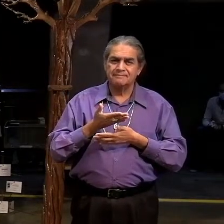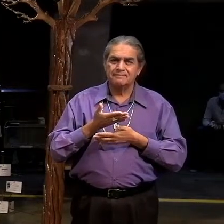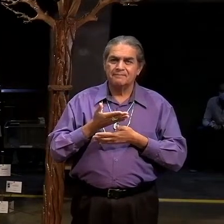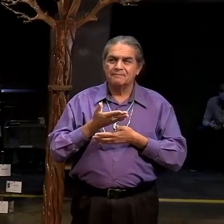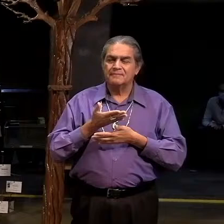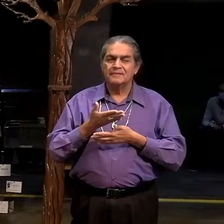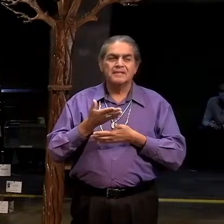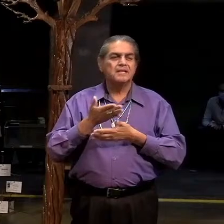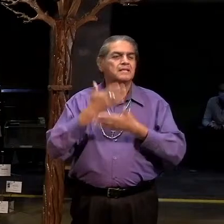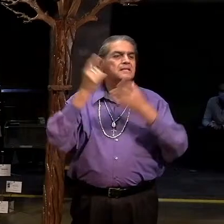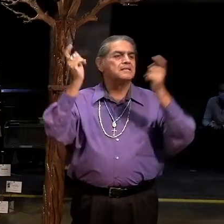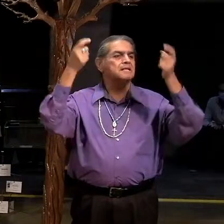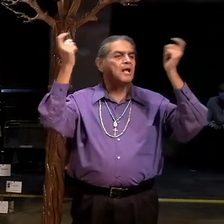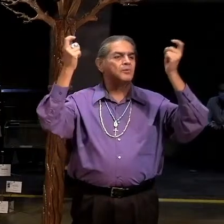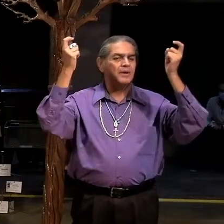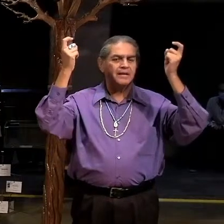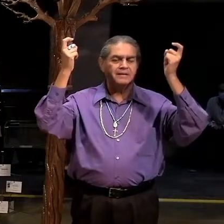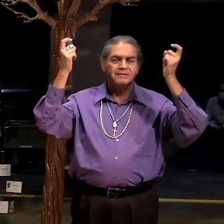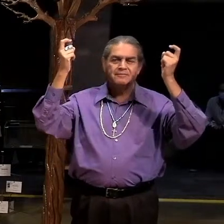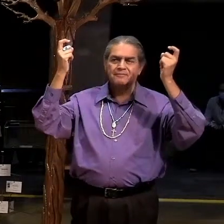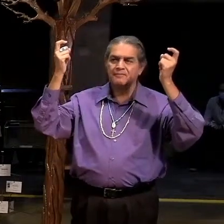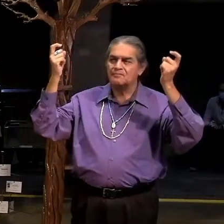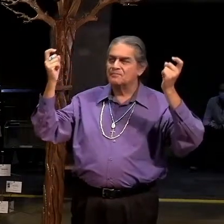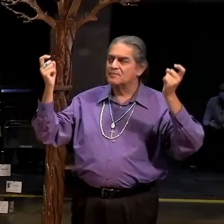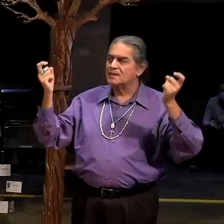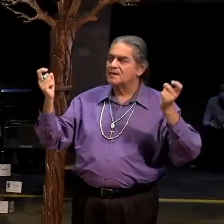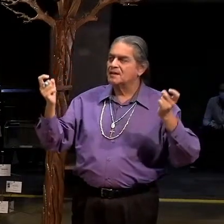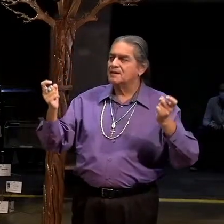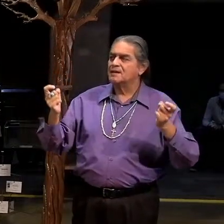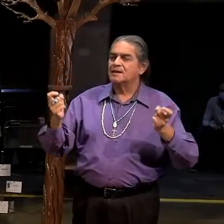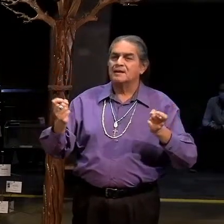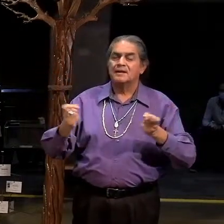Stand ready. Be alert.